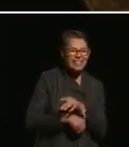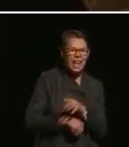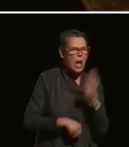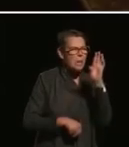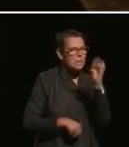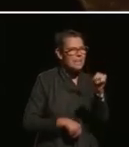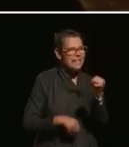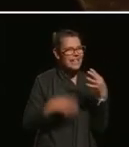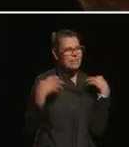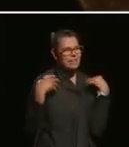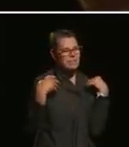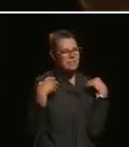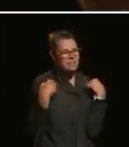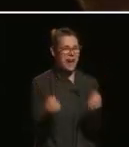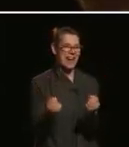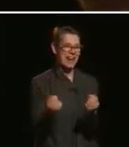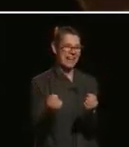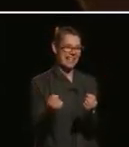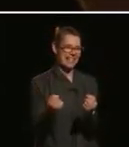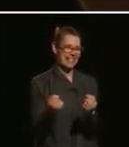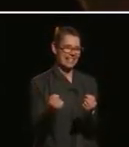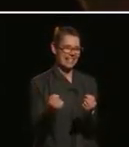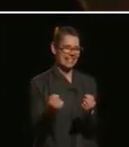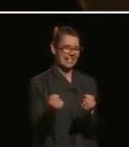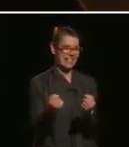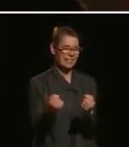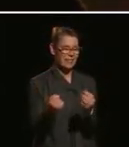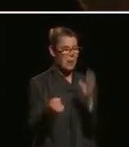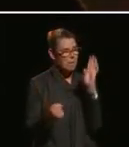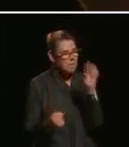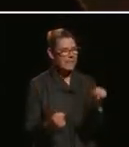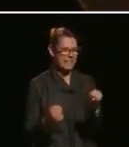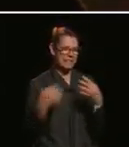brave. You're not born brave.